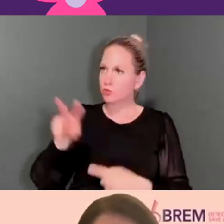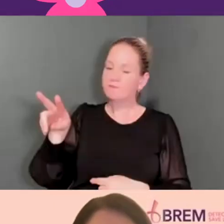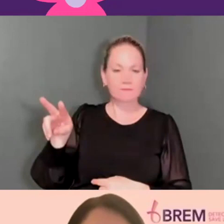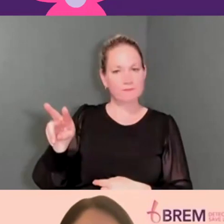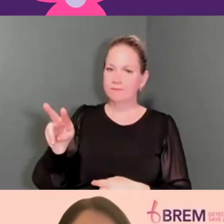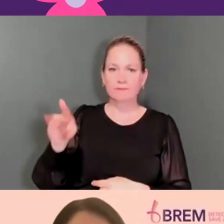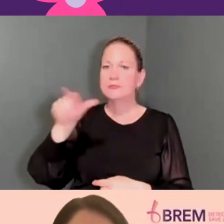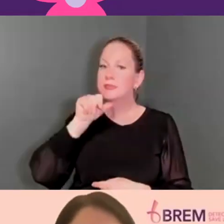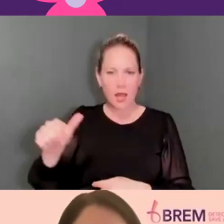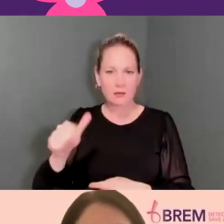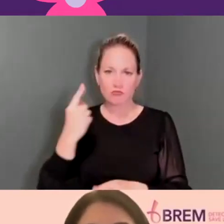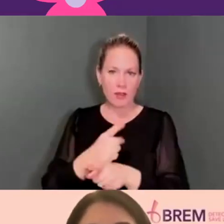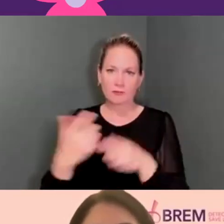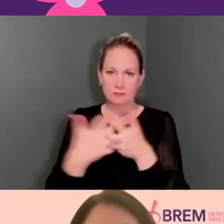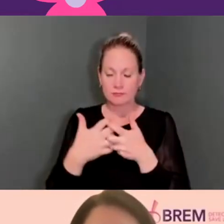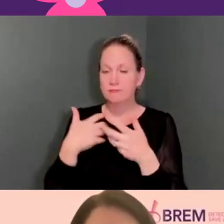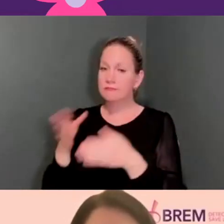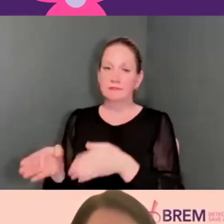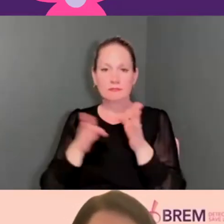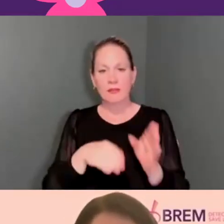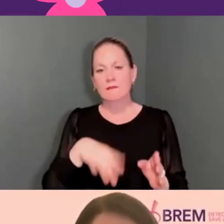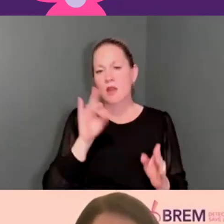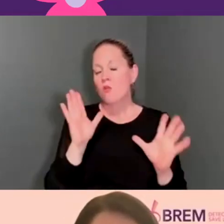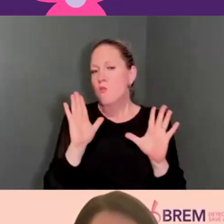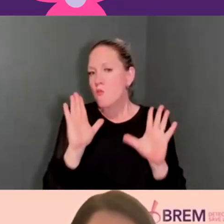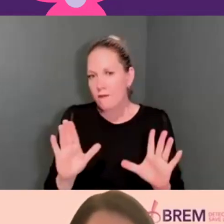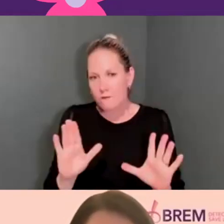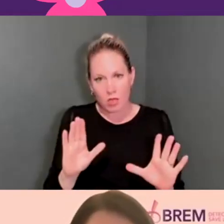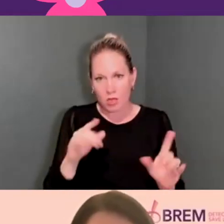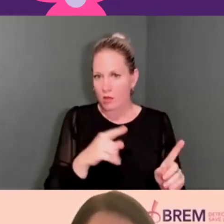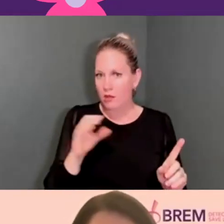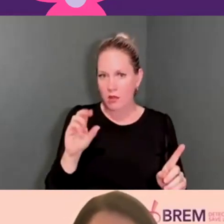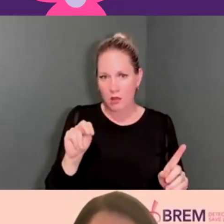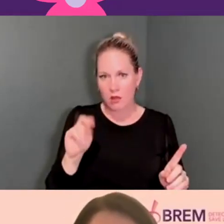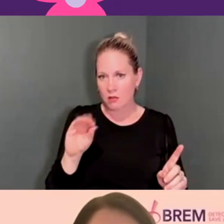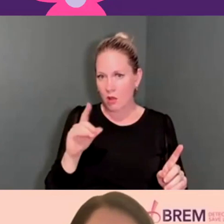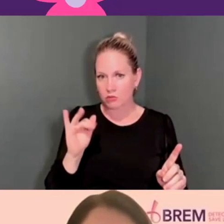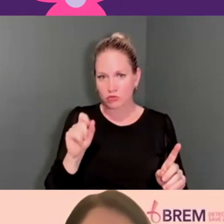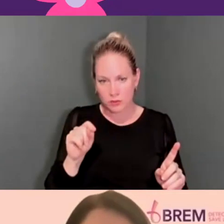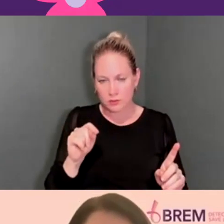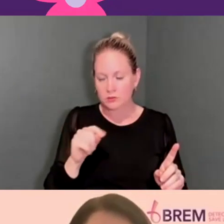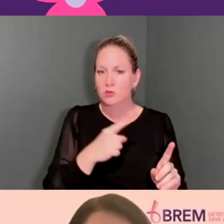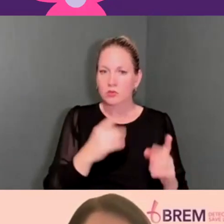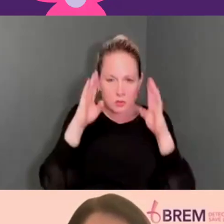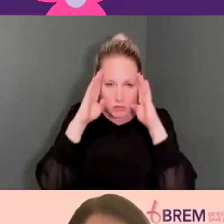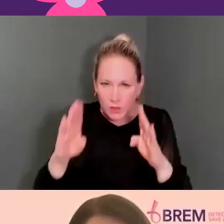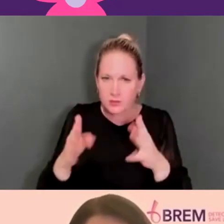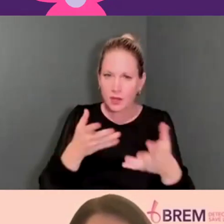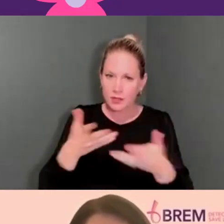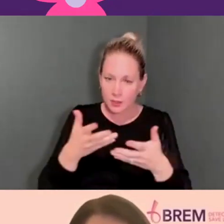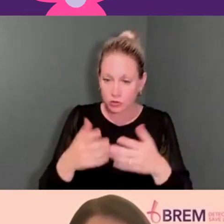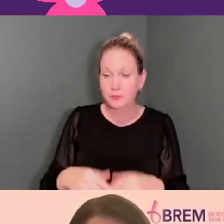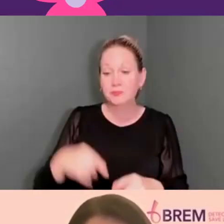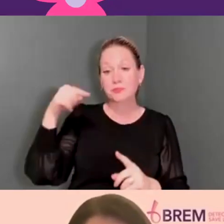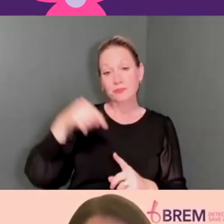And I found a lovely, wonderful radiation oncologist who was very present and engaging. The Tiger Lily